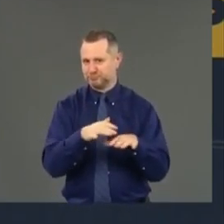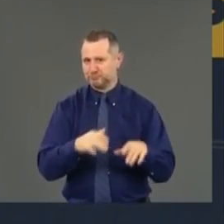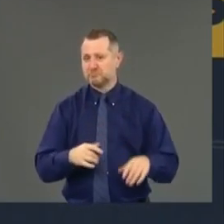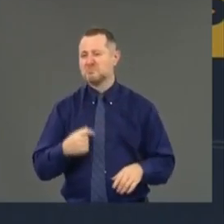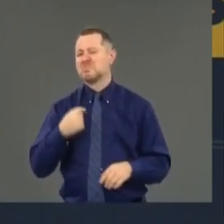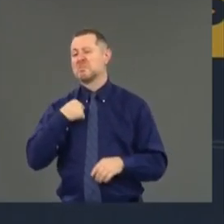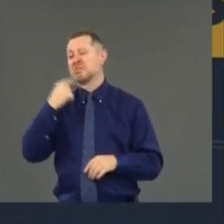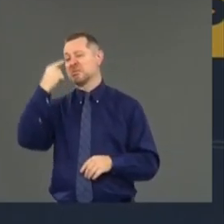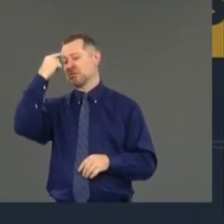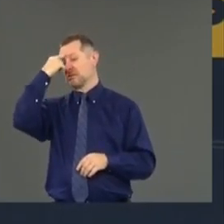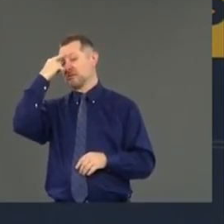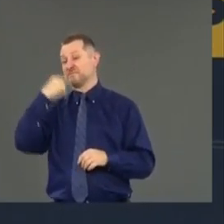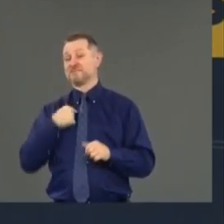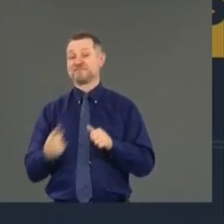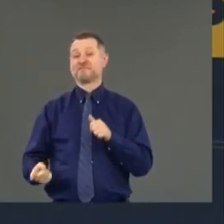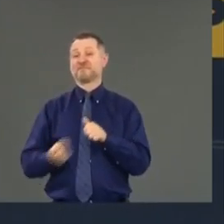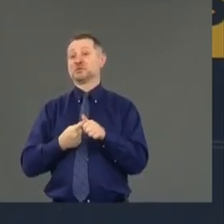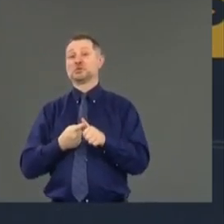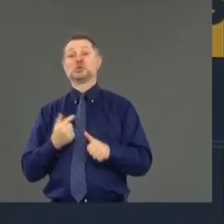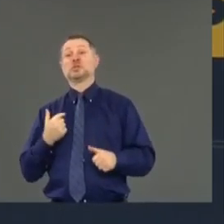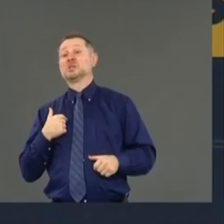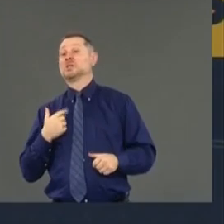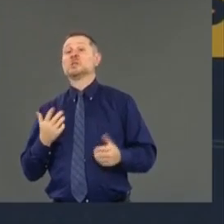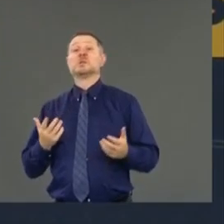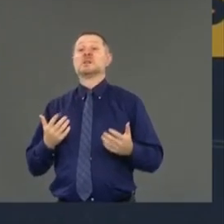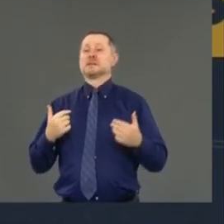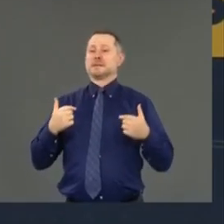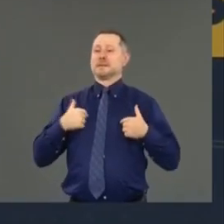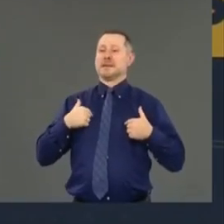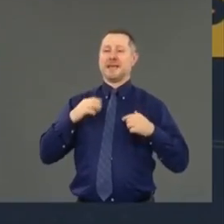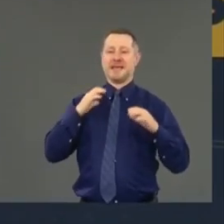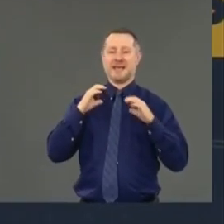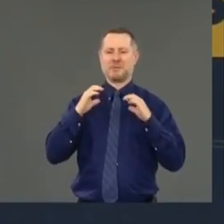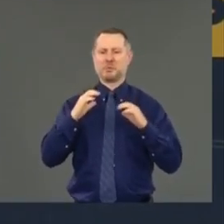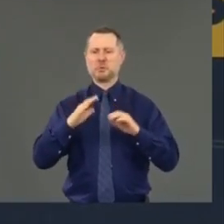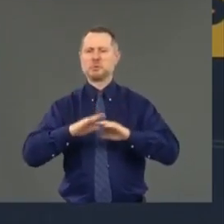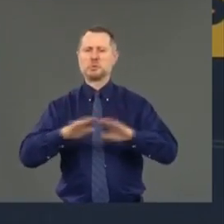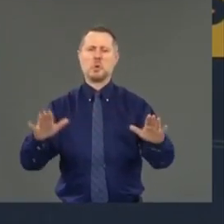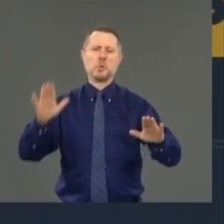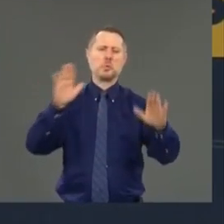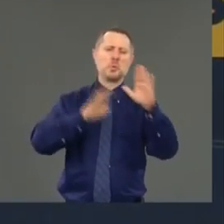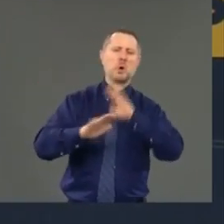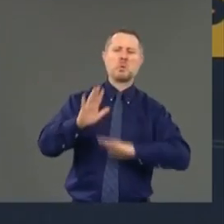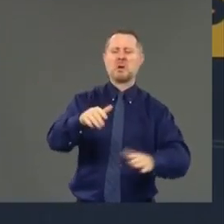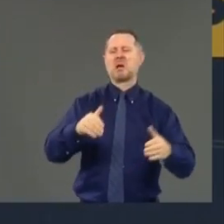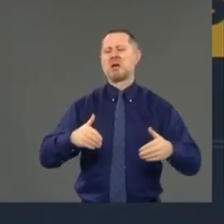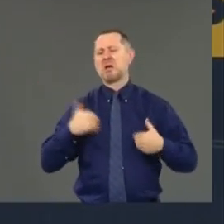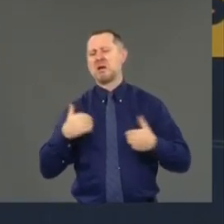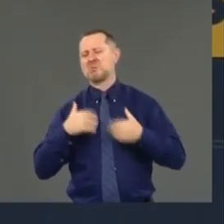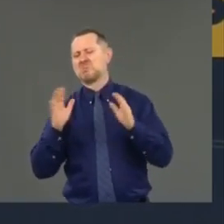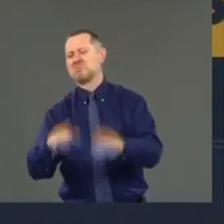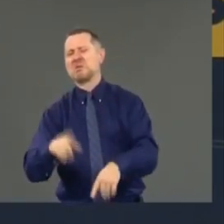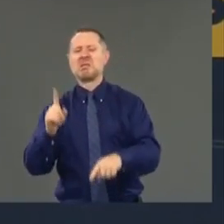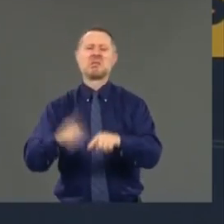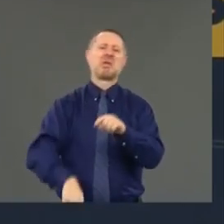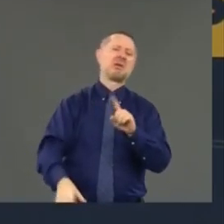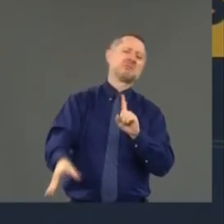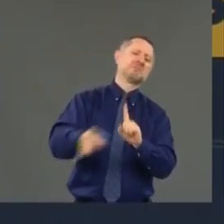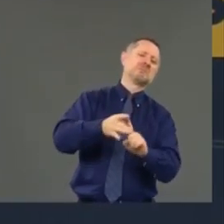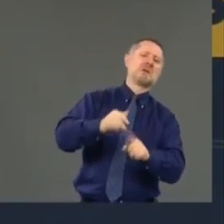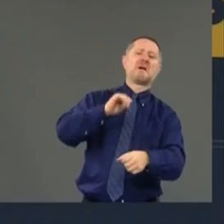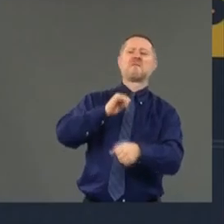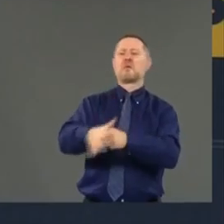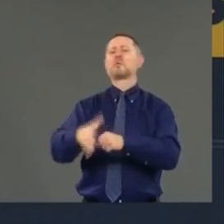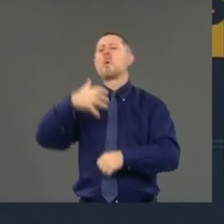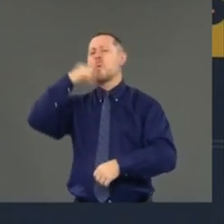communicated initially. It was initially communicated, don't worry if you're a young person, this is only about old people and young people won't